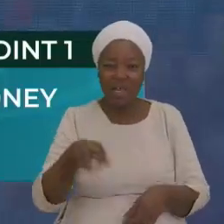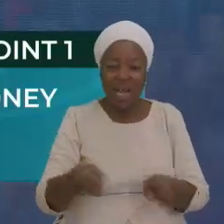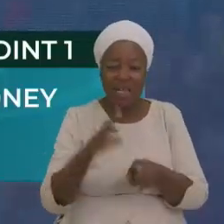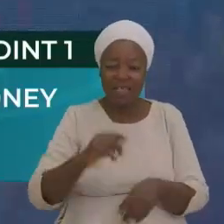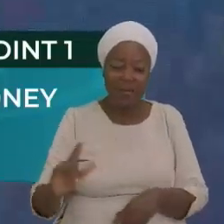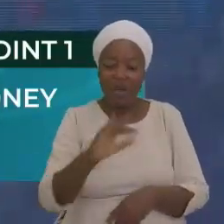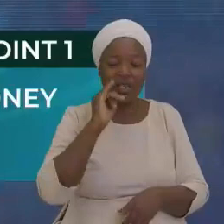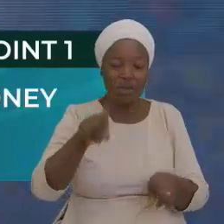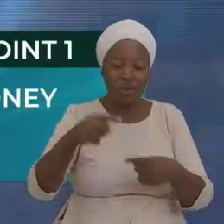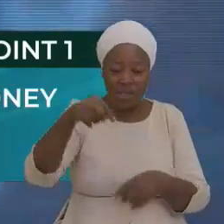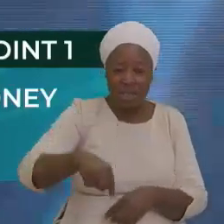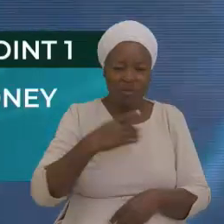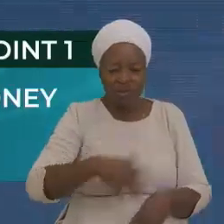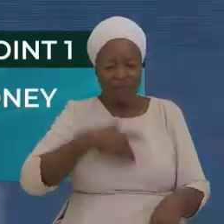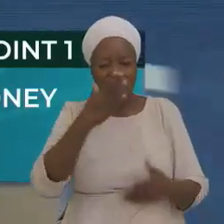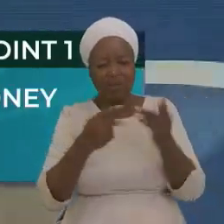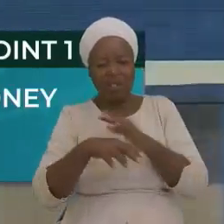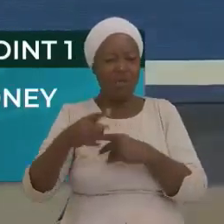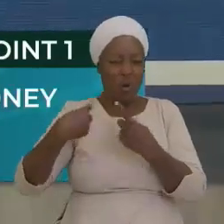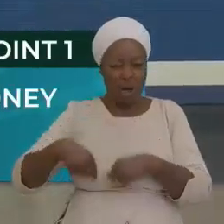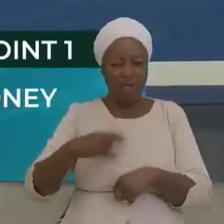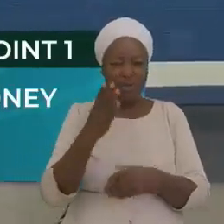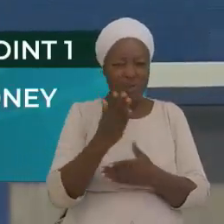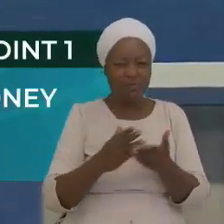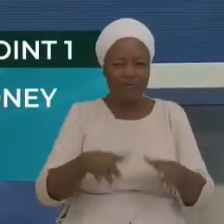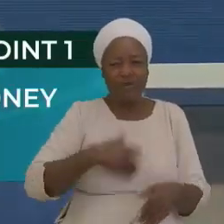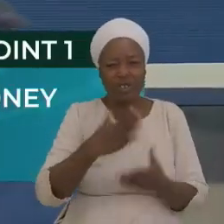something in your heart, you feel something inside.